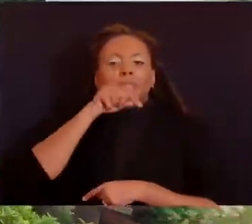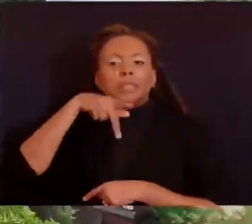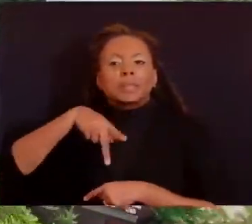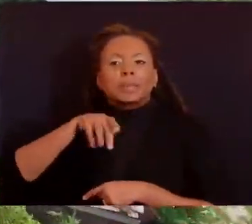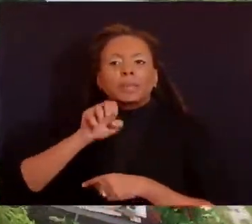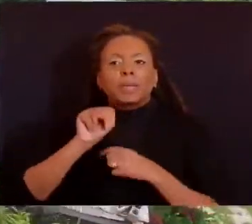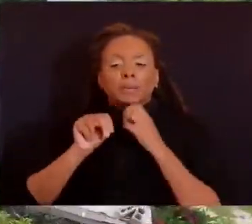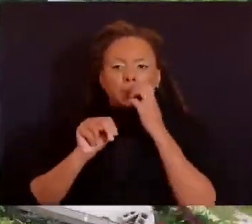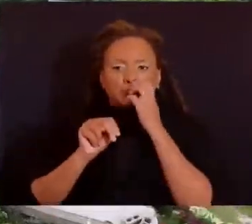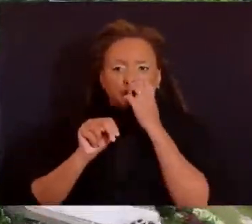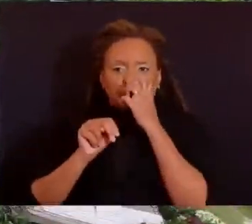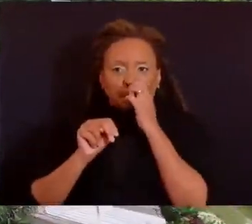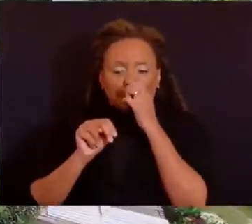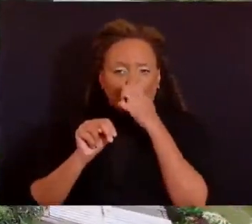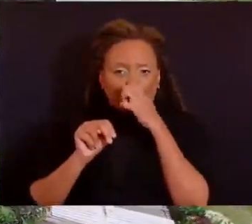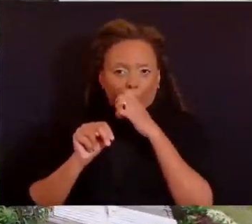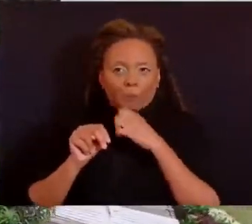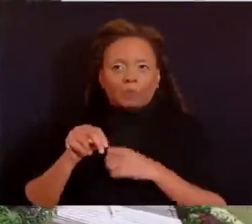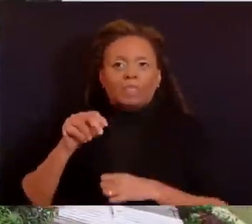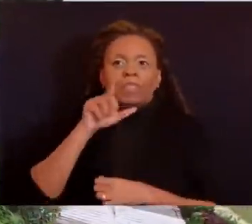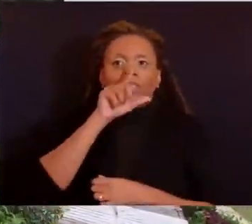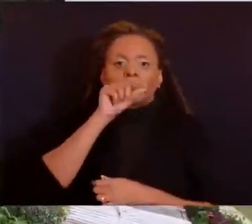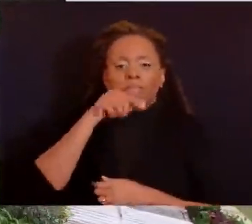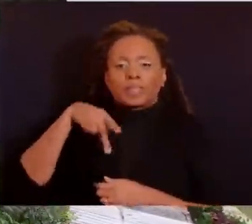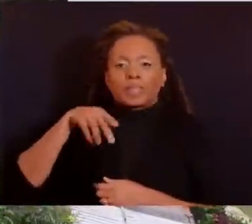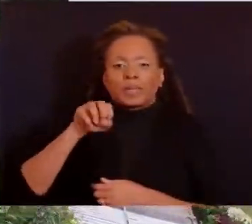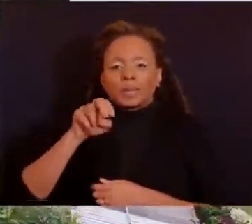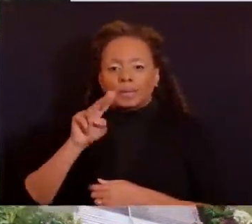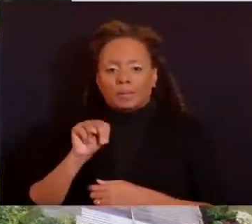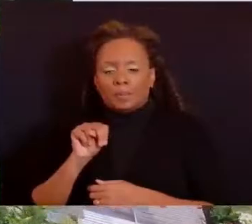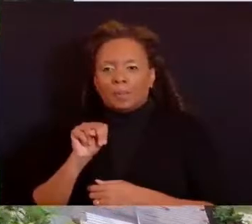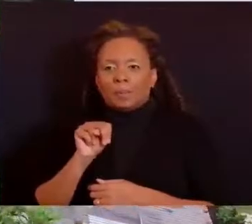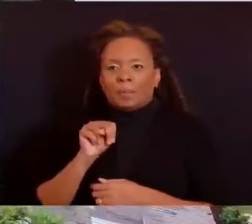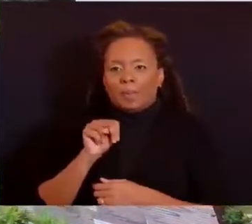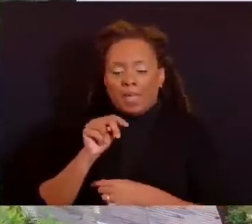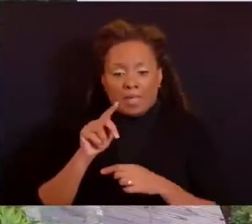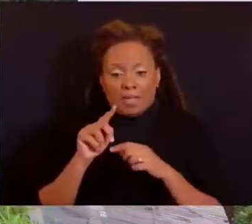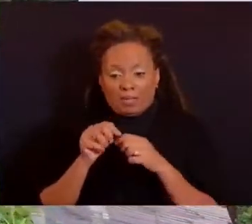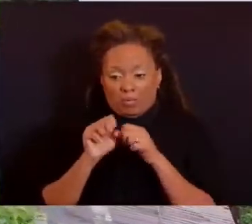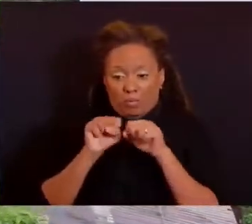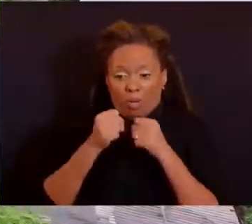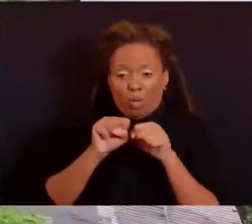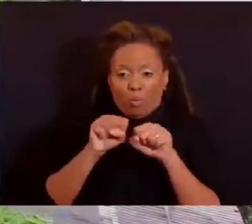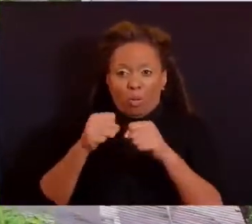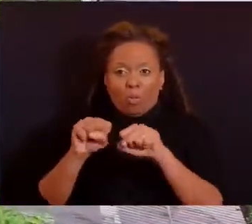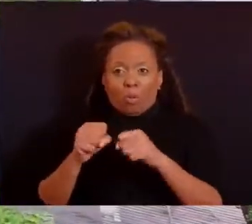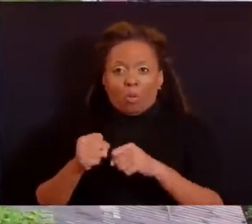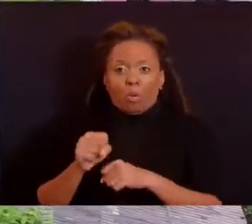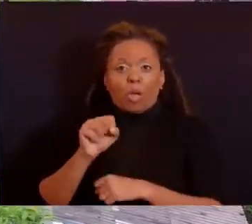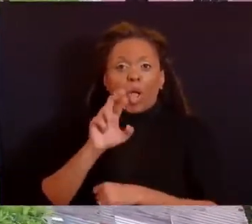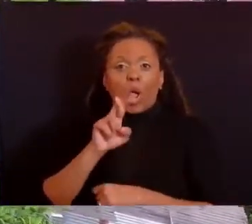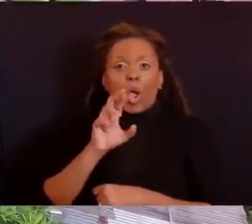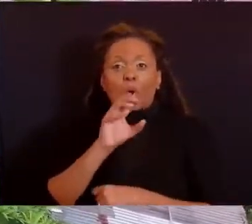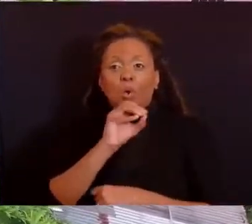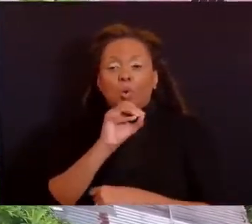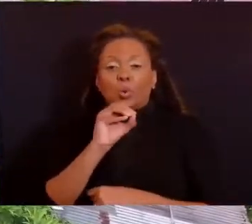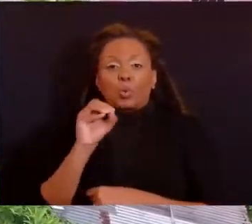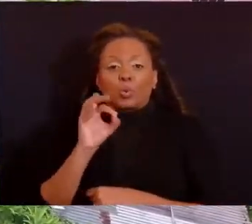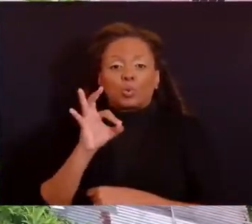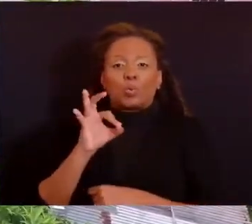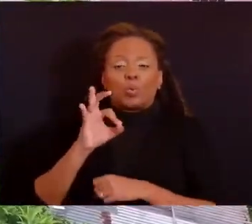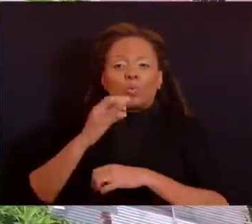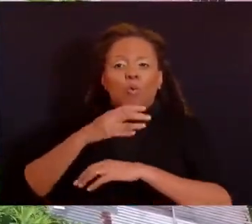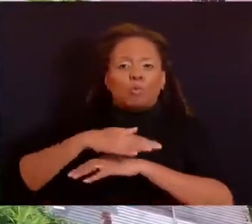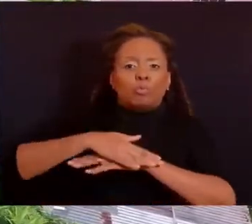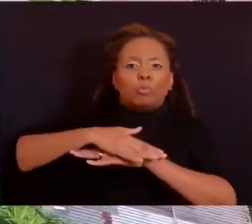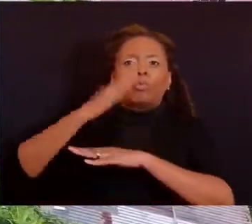pens, literally cut the straps, and therefore once the straps were cut, the roof started to move off.